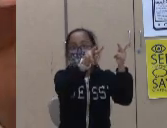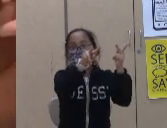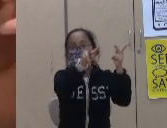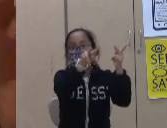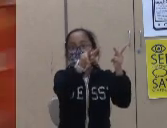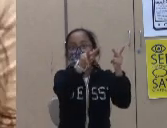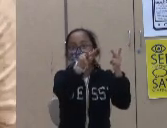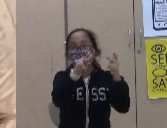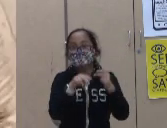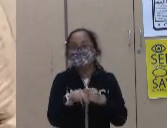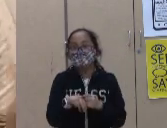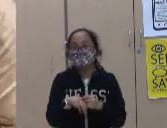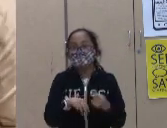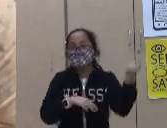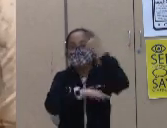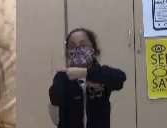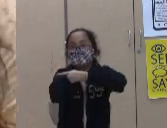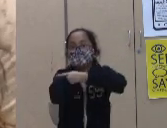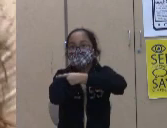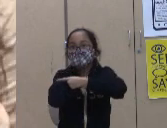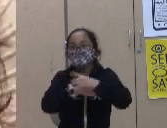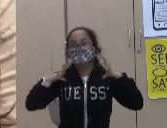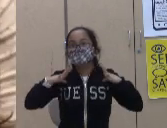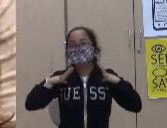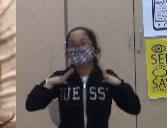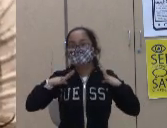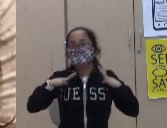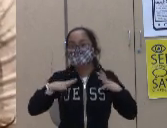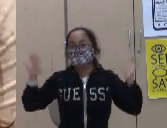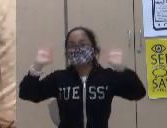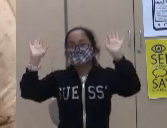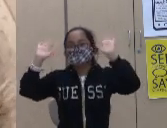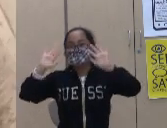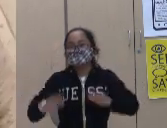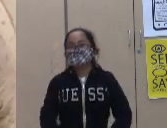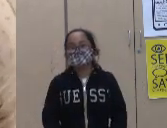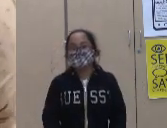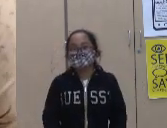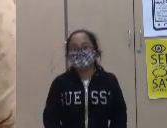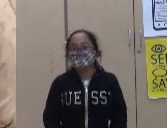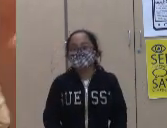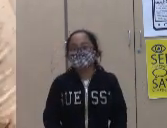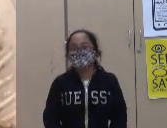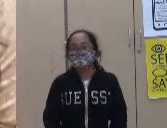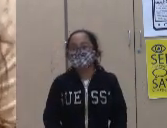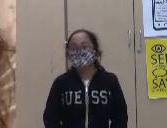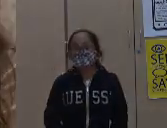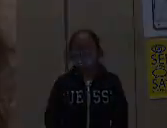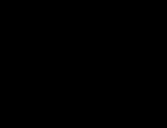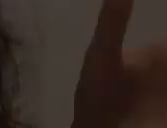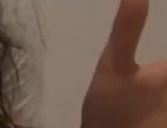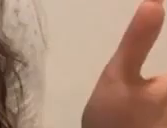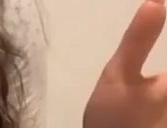bad cough. And that's how stupid the tobacco community thinks you are. But we've wised up and we've seen their ugly